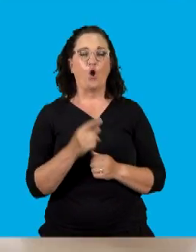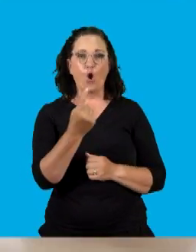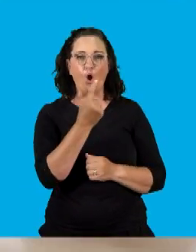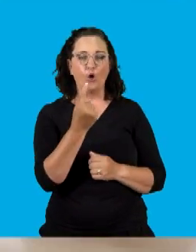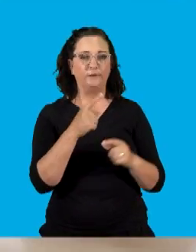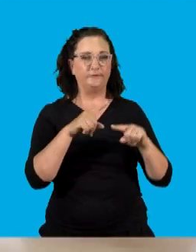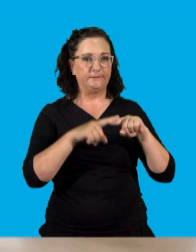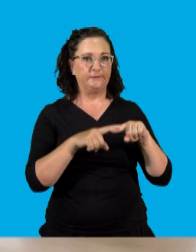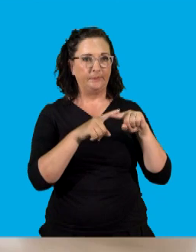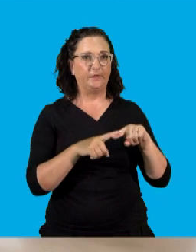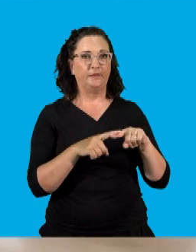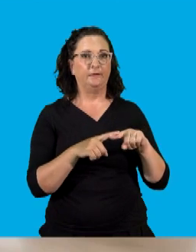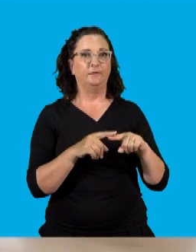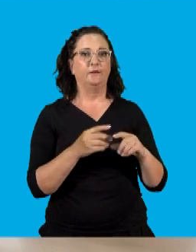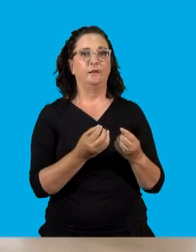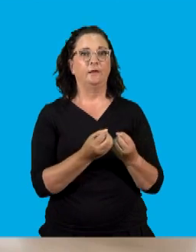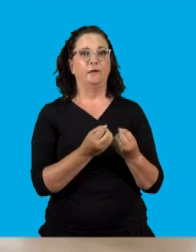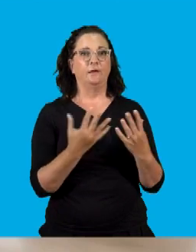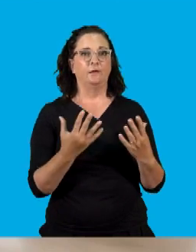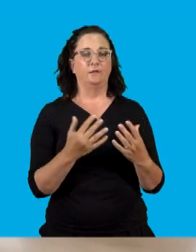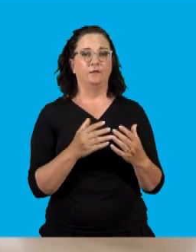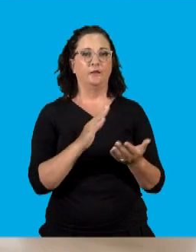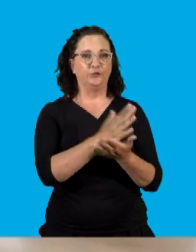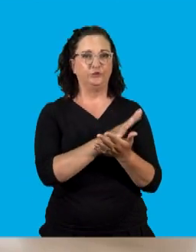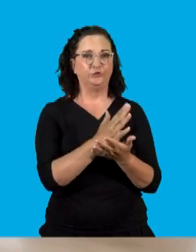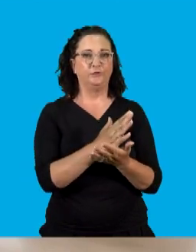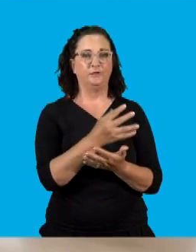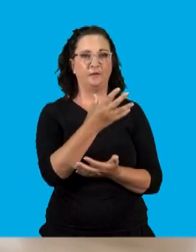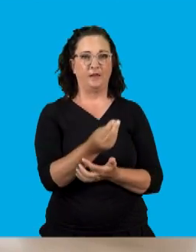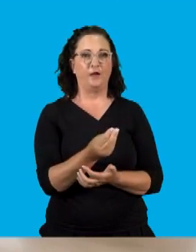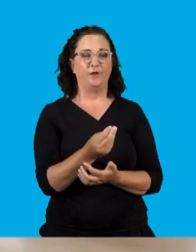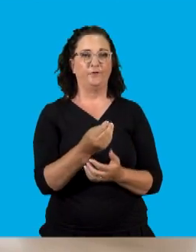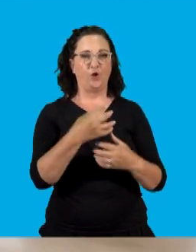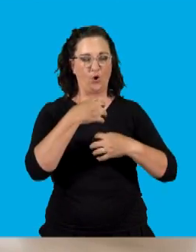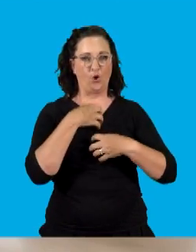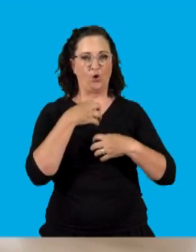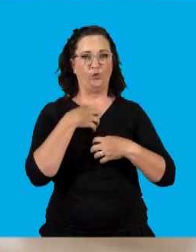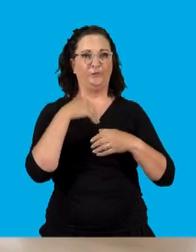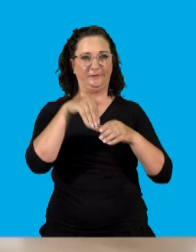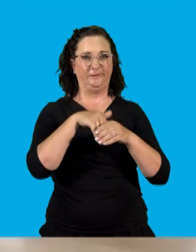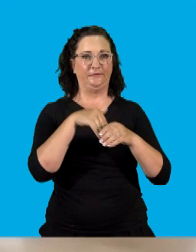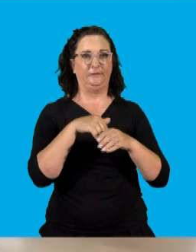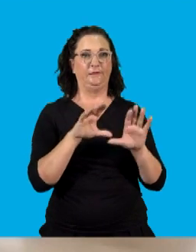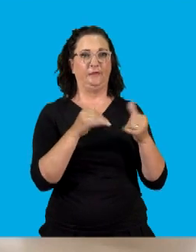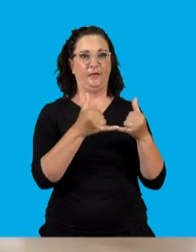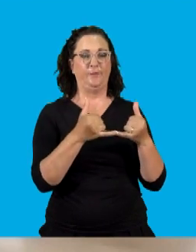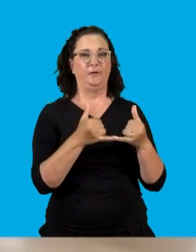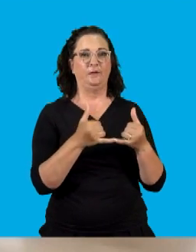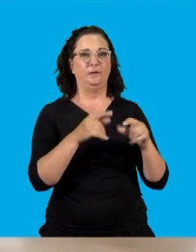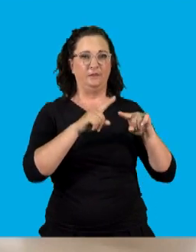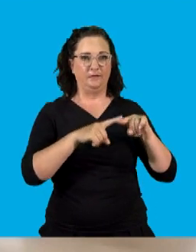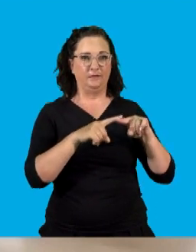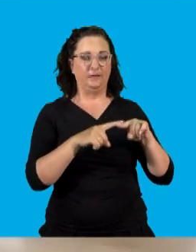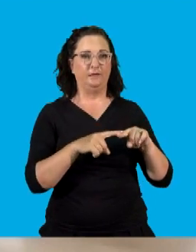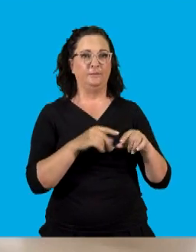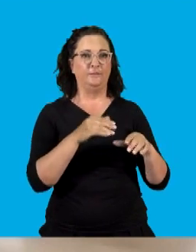are only liable for the debts. They're only liable for the shares that they are owning in that particular company. So the debts of the